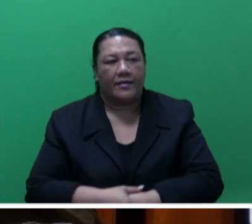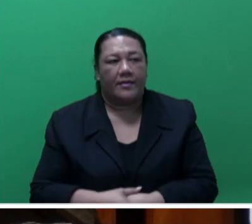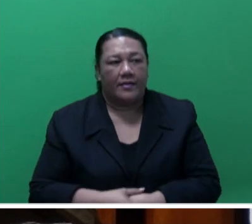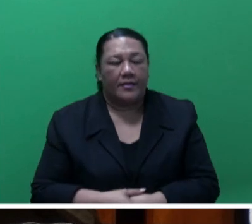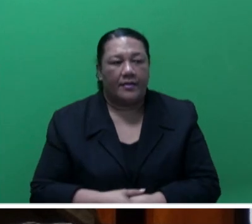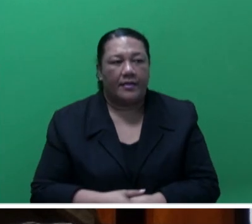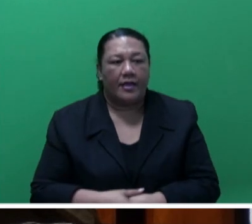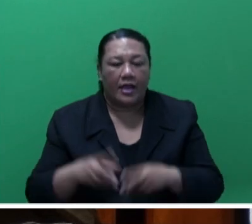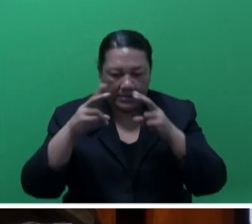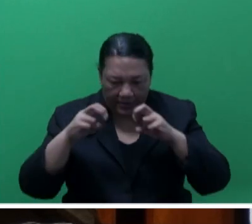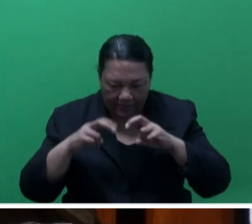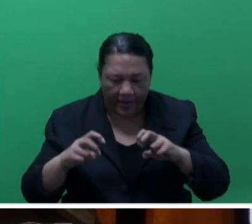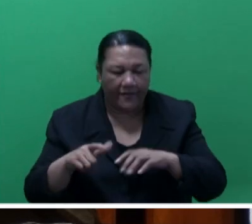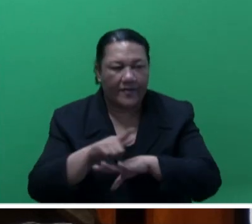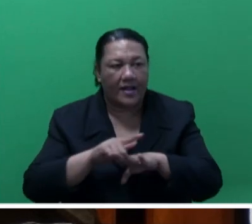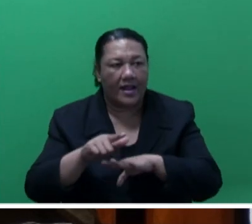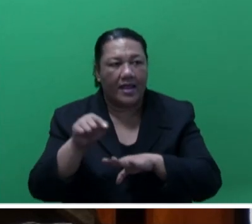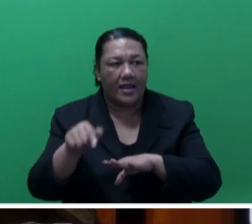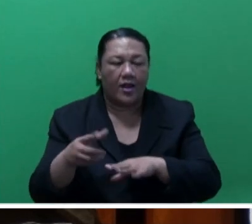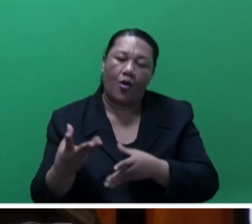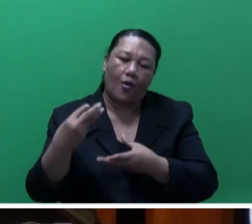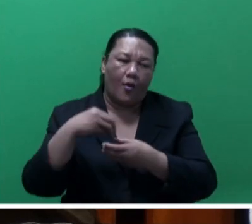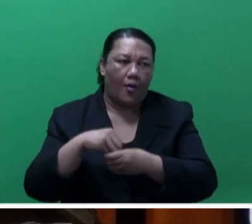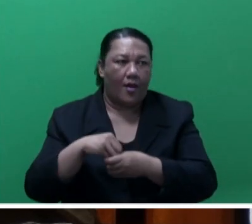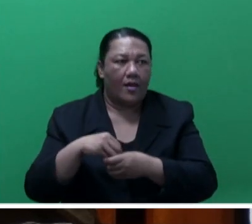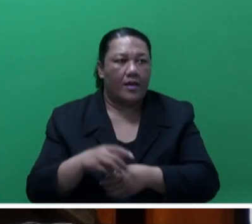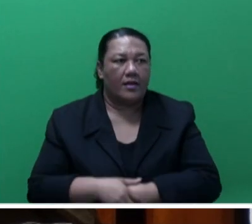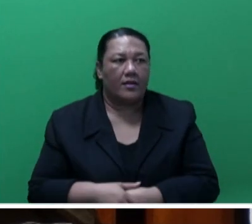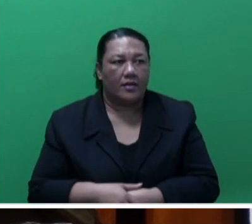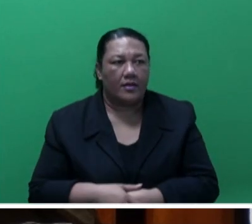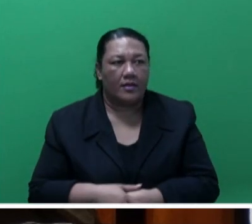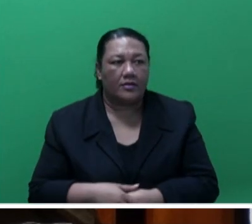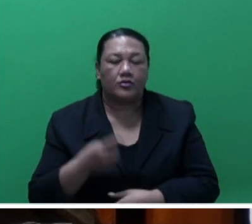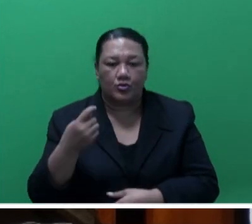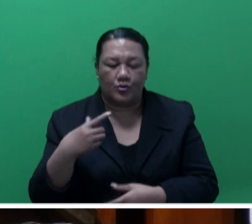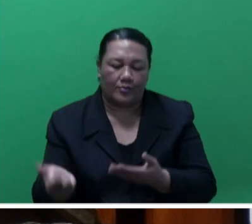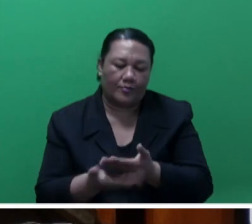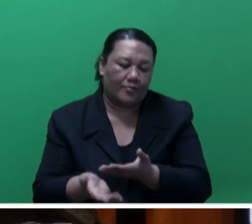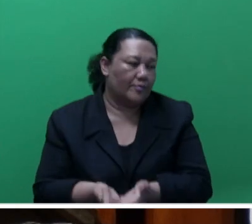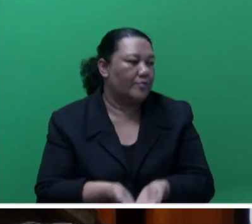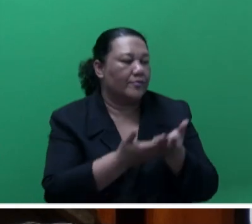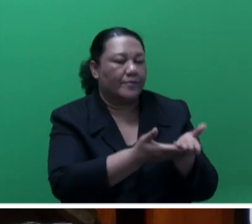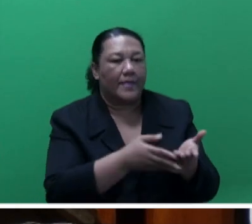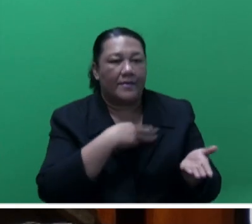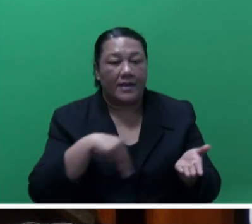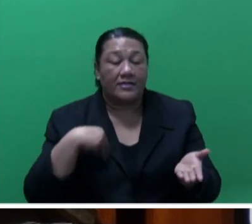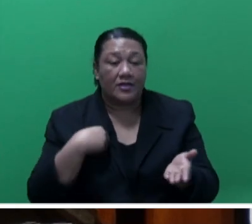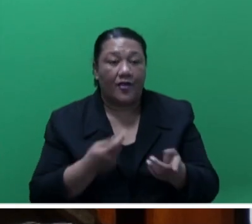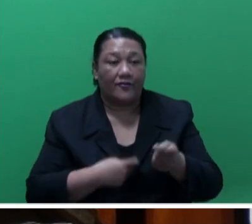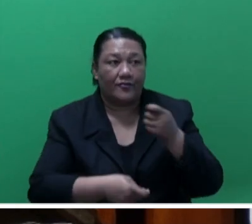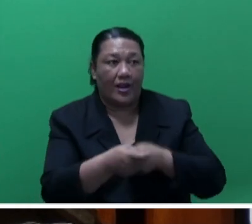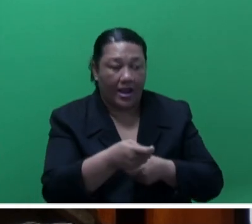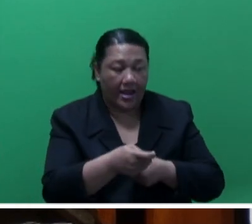survey of the land completed, we will soon be handing over to the Ministry of Trade the leases